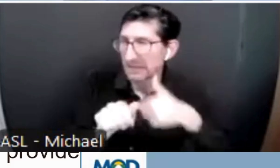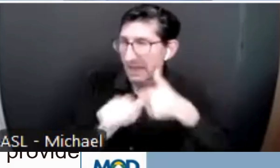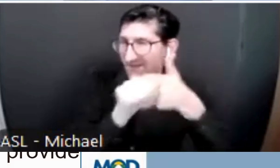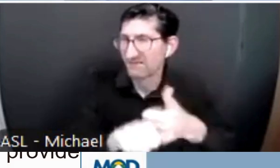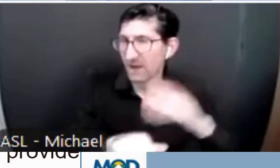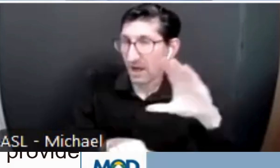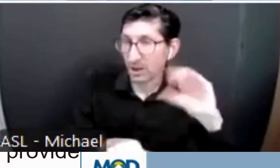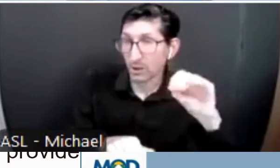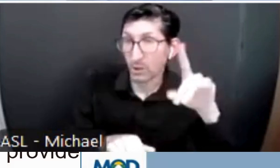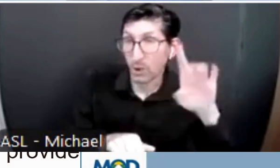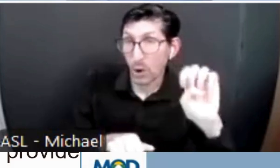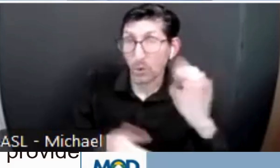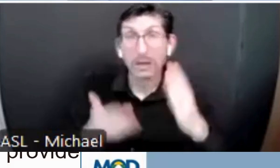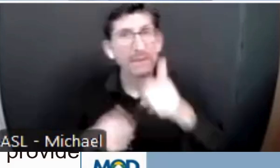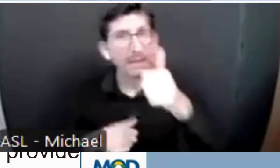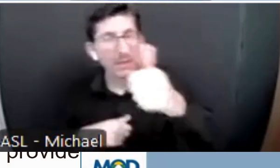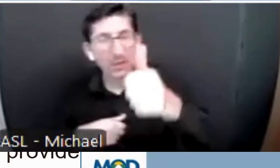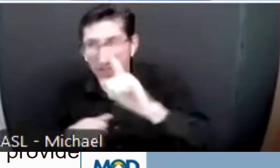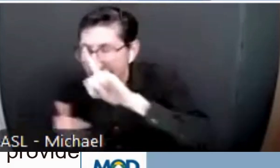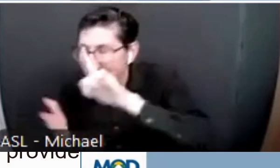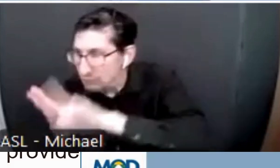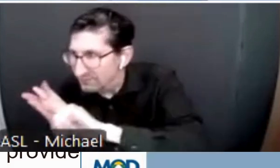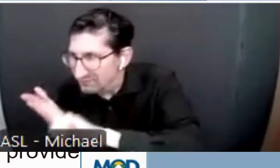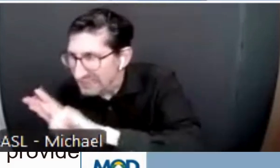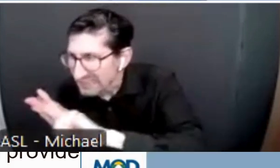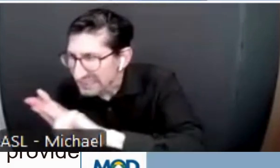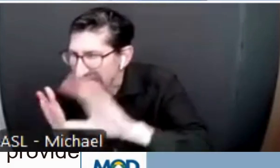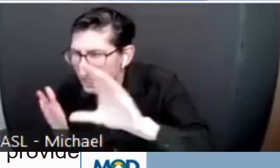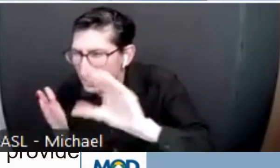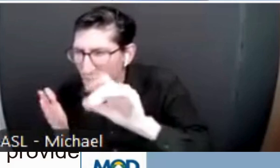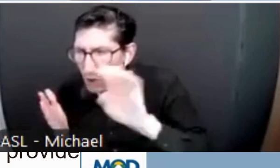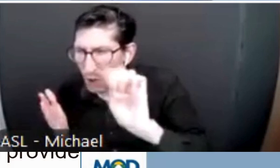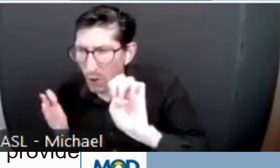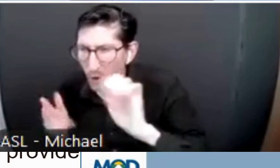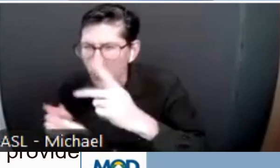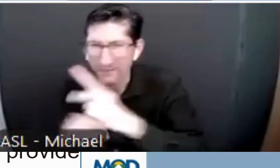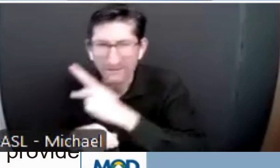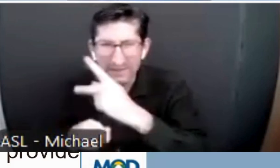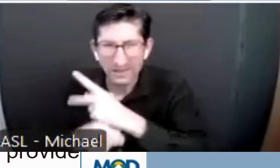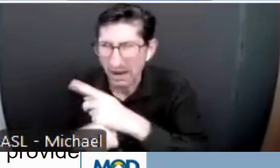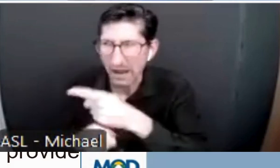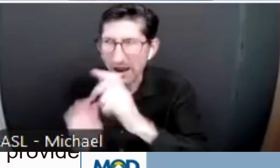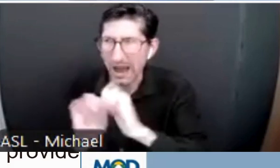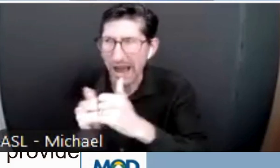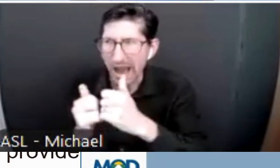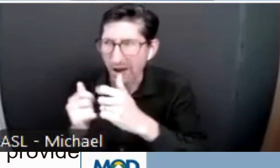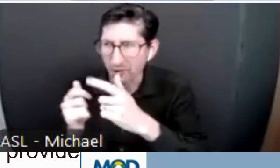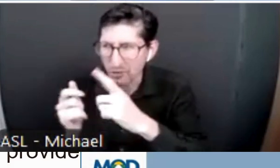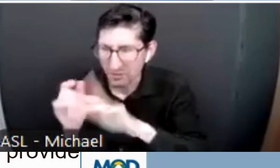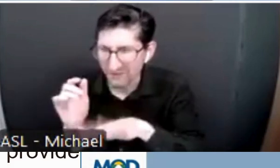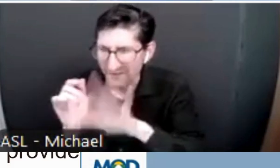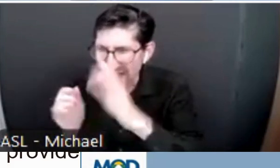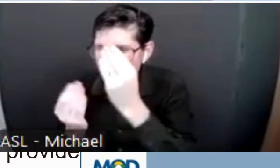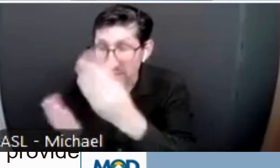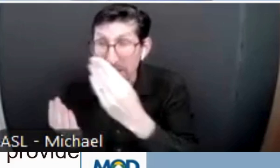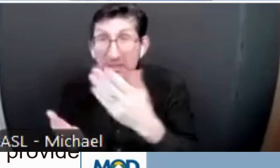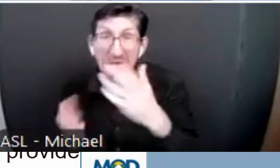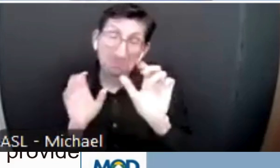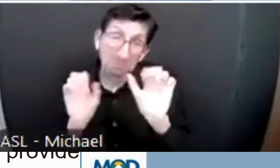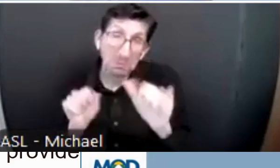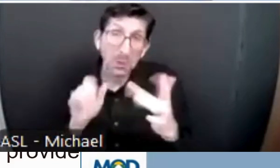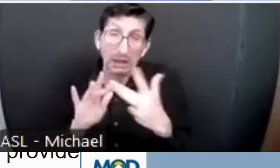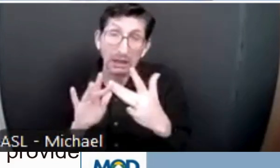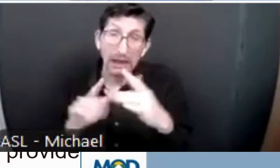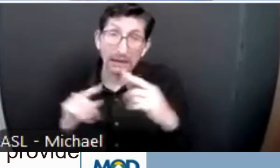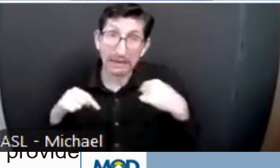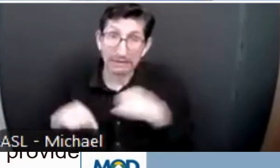true and figure out who to go to get that information. And again, MOD might be a resource for those kinds of things to